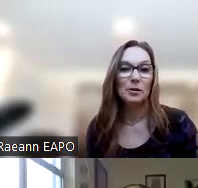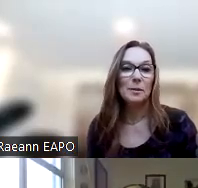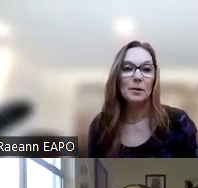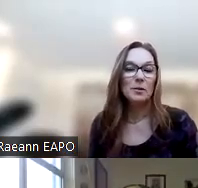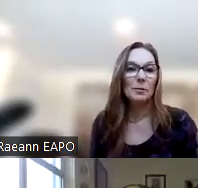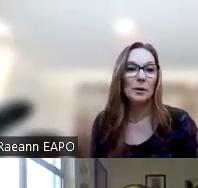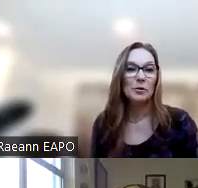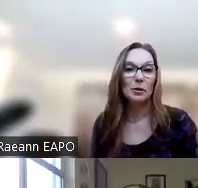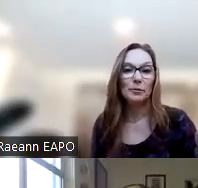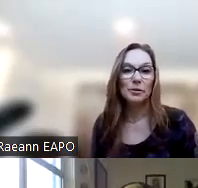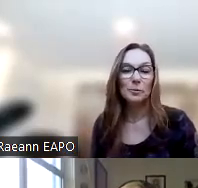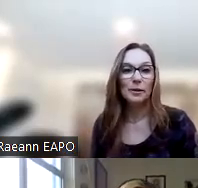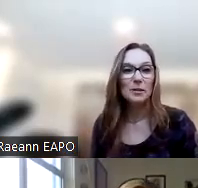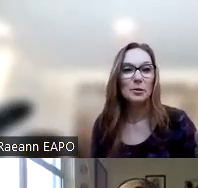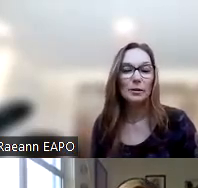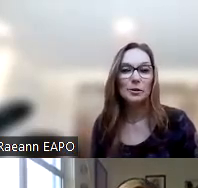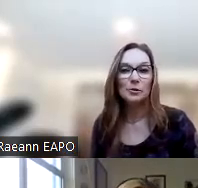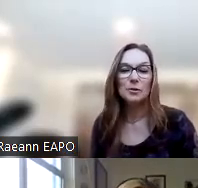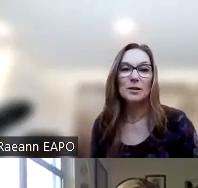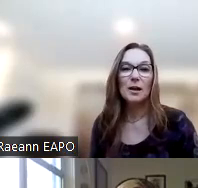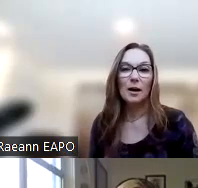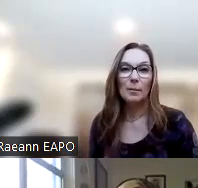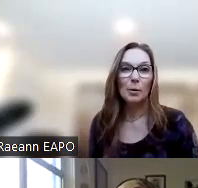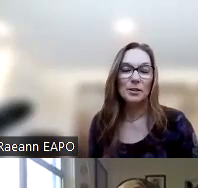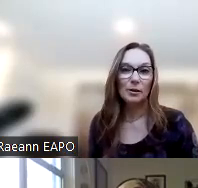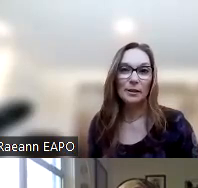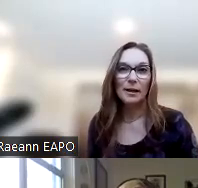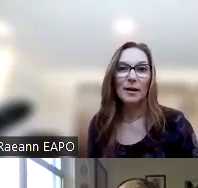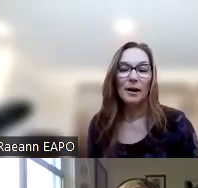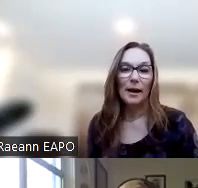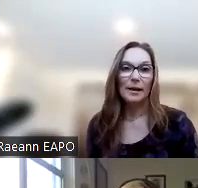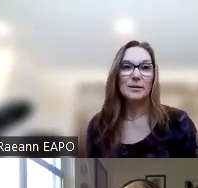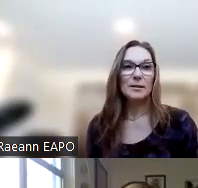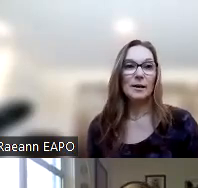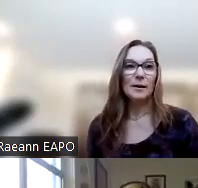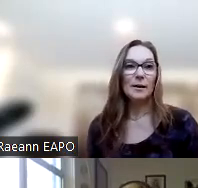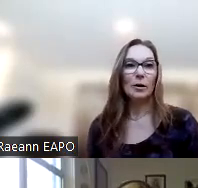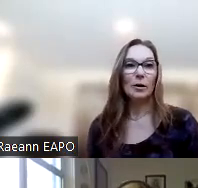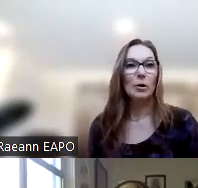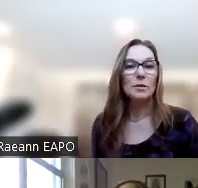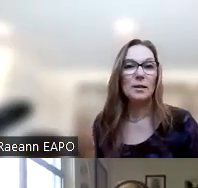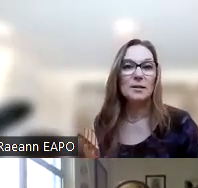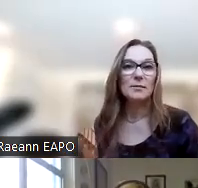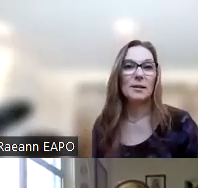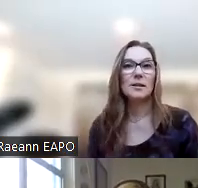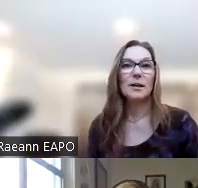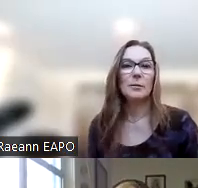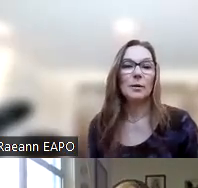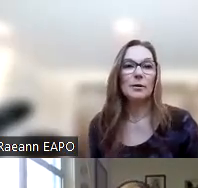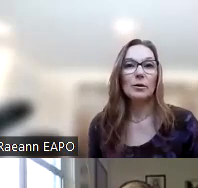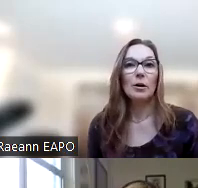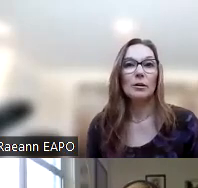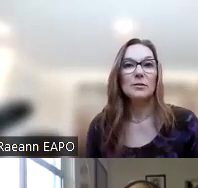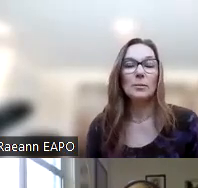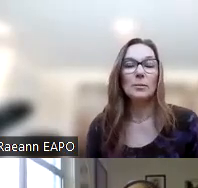joined by our speakers from the Ontario Provincial Police, who we'll introduce momentarily. And we are co-hosting this event today